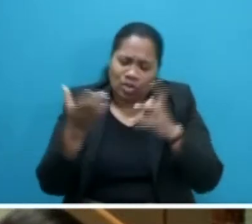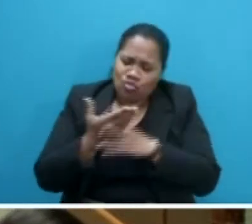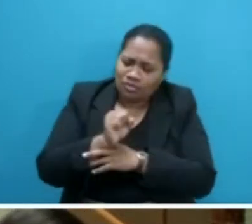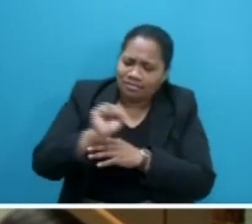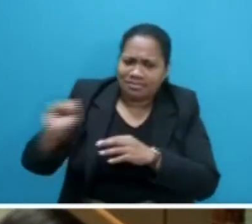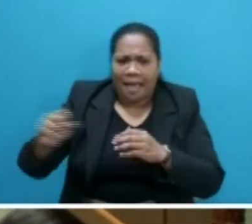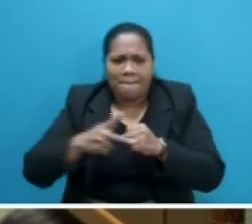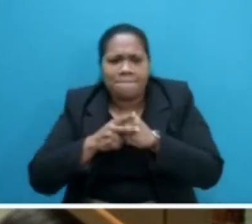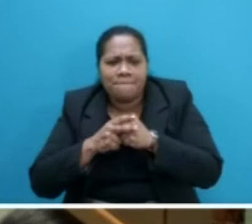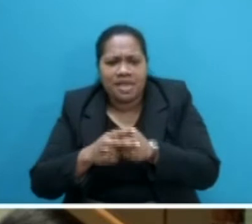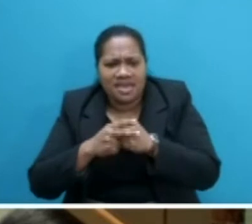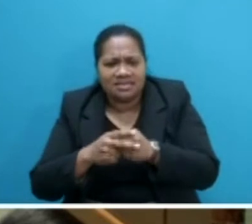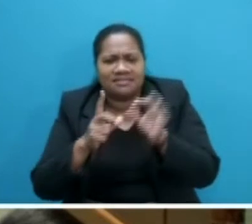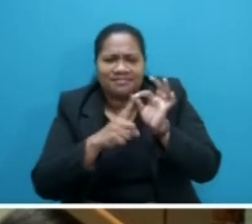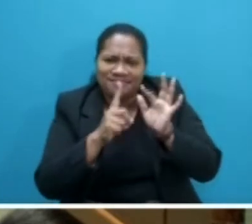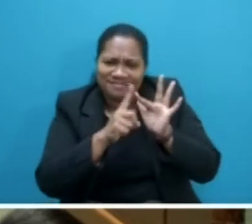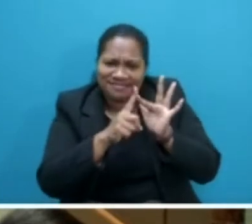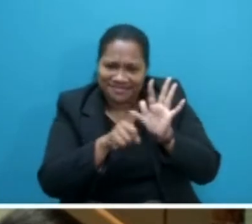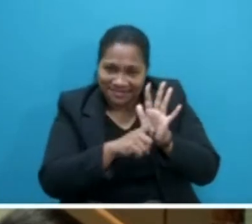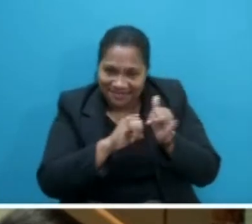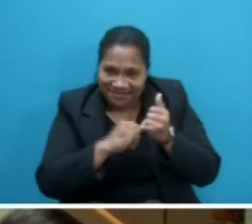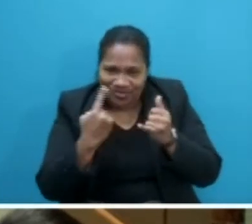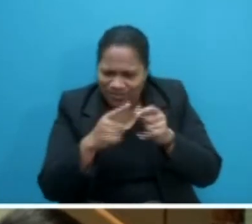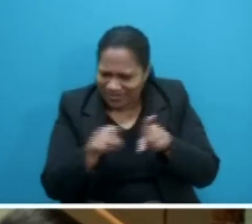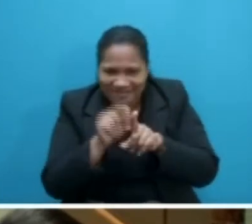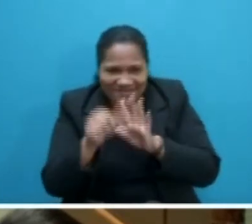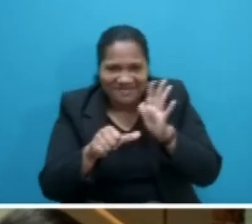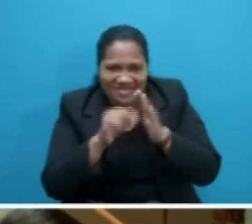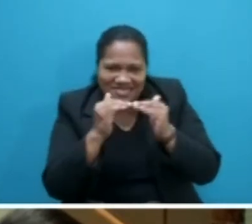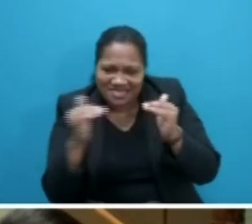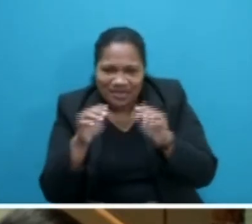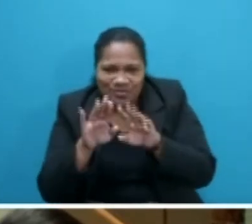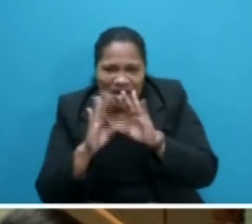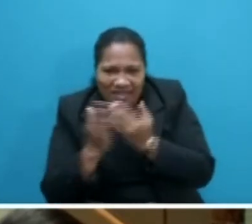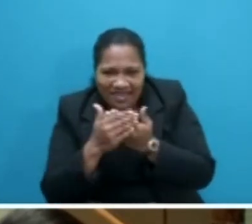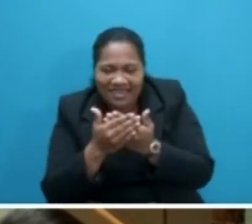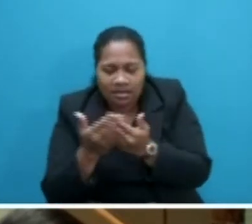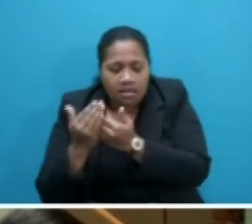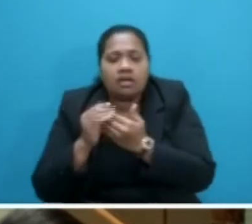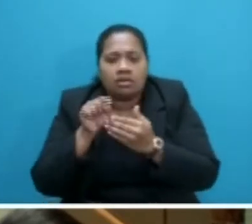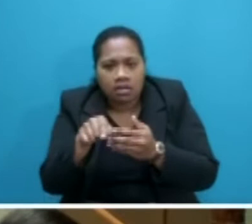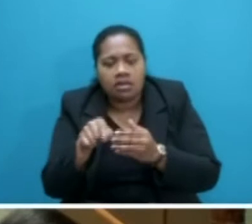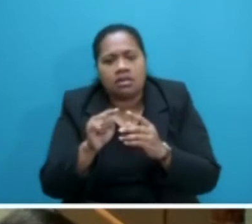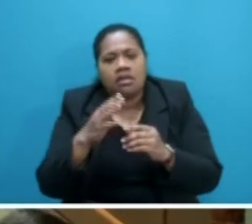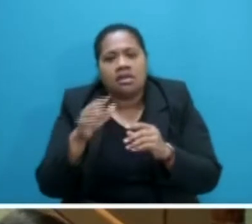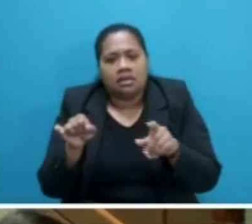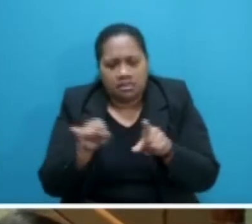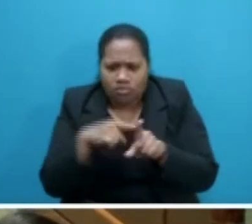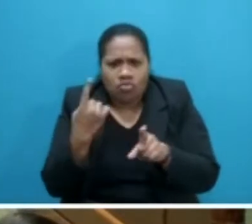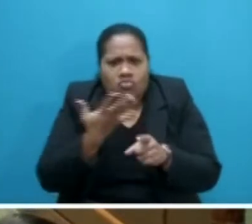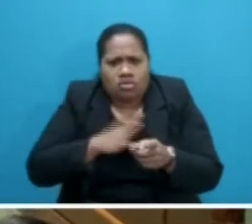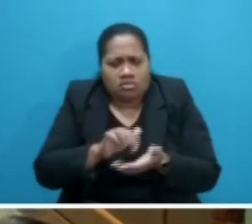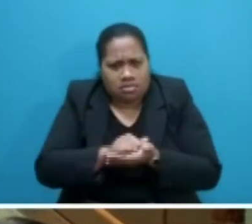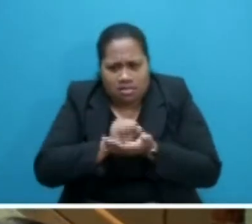youth who are using new technology to express their views and preserve their cultural heritage. And